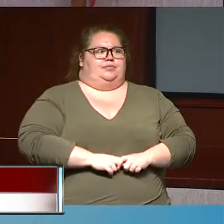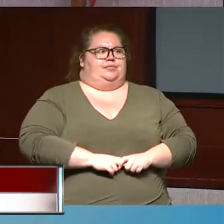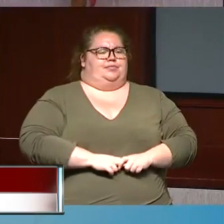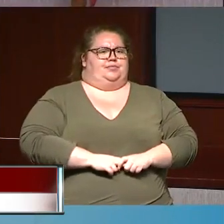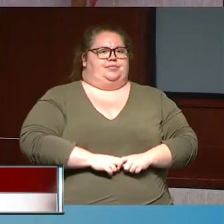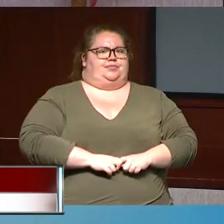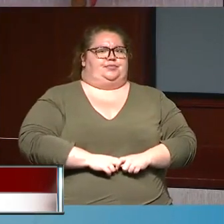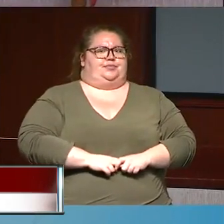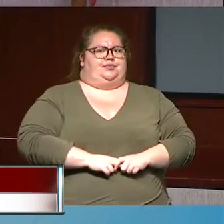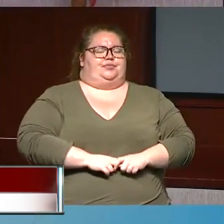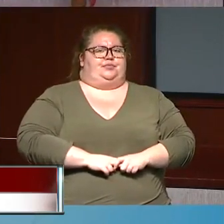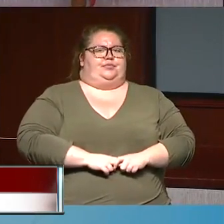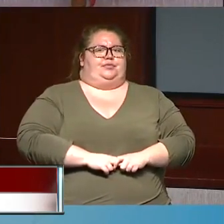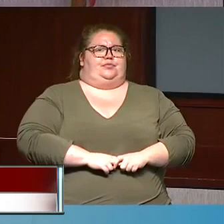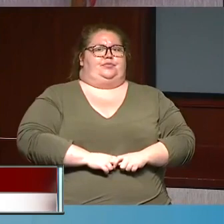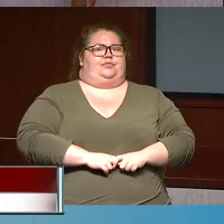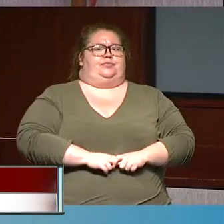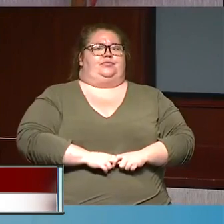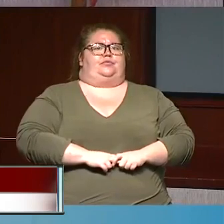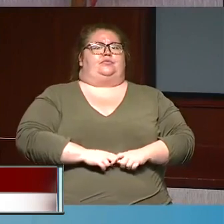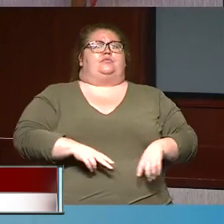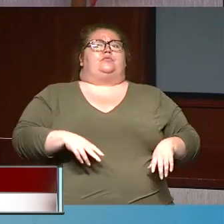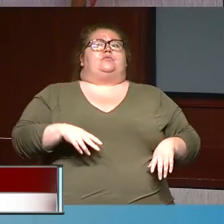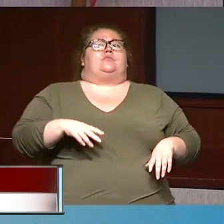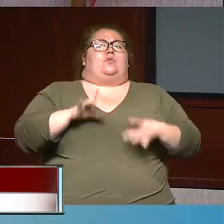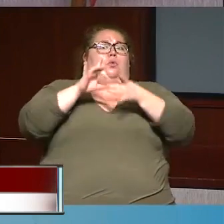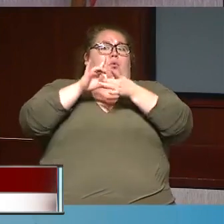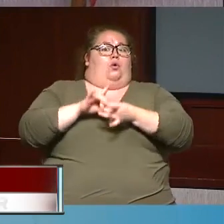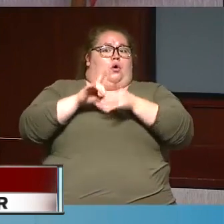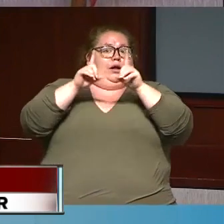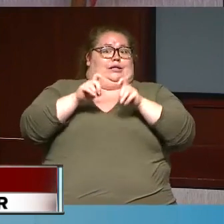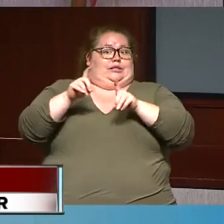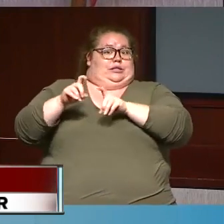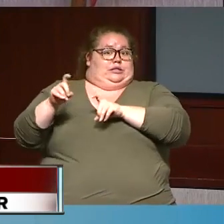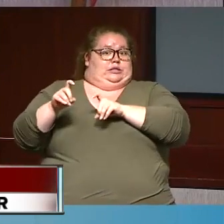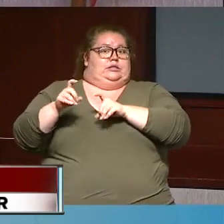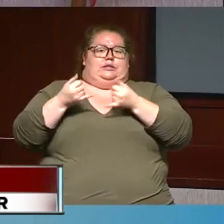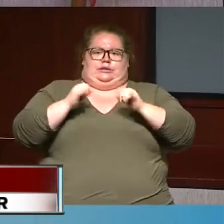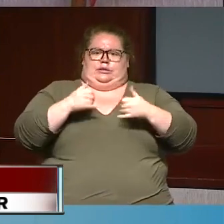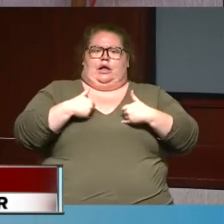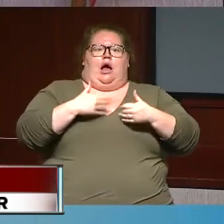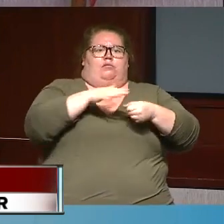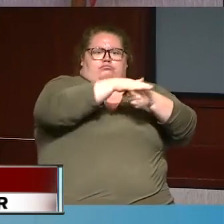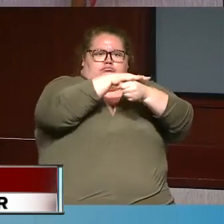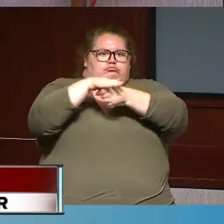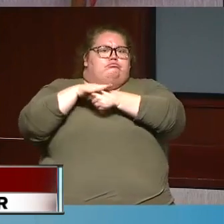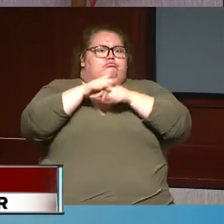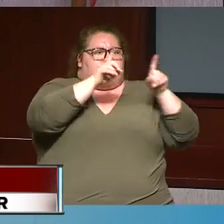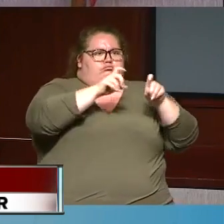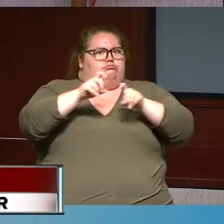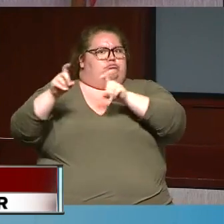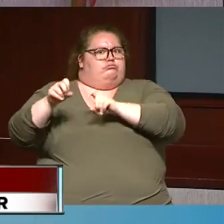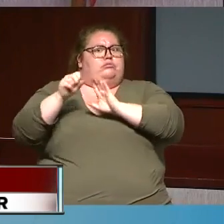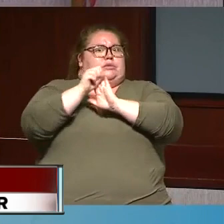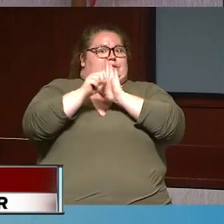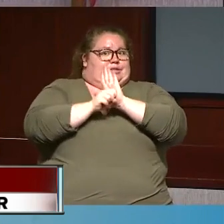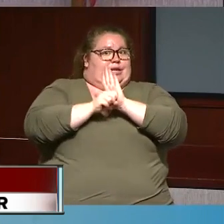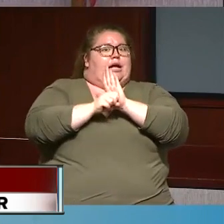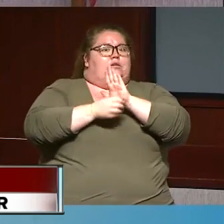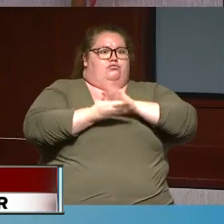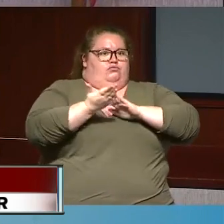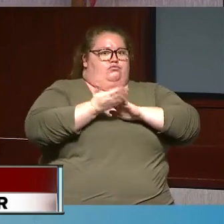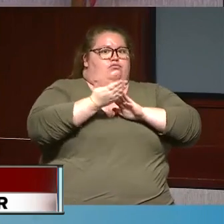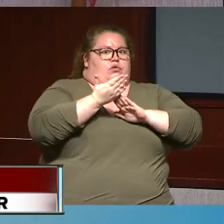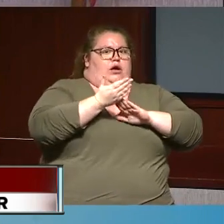All right, for a quick rundown on testing, we still have several test sites open. Of the state-funded sites, one of them